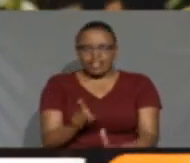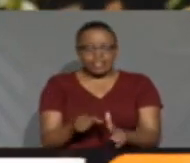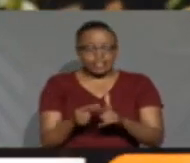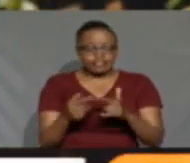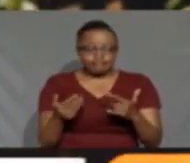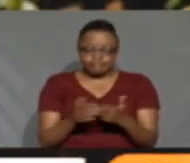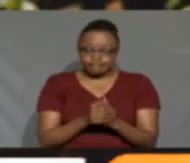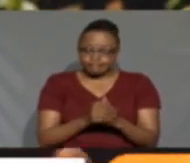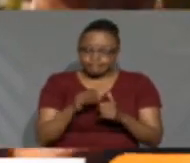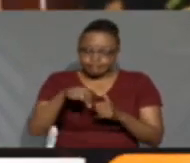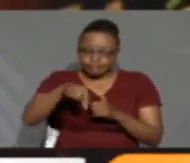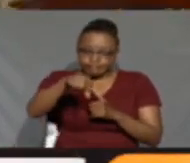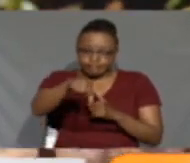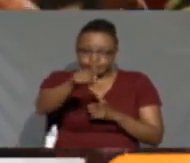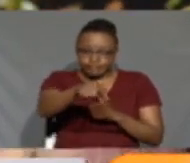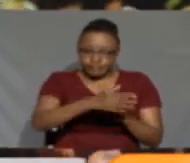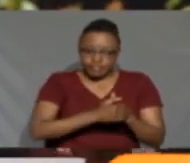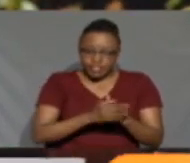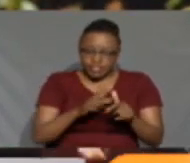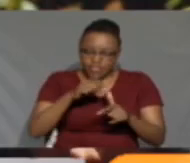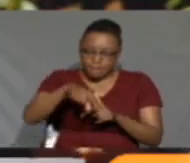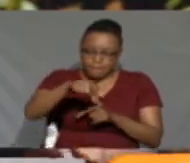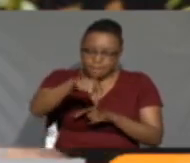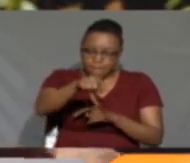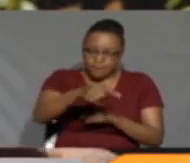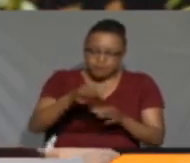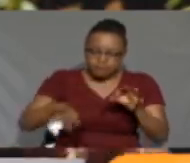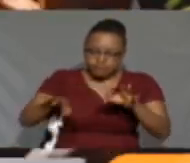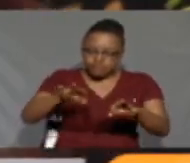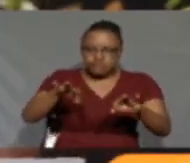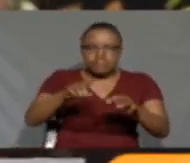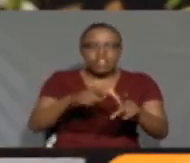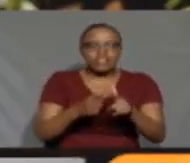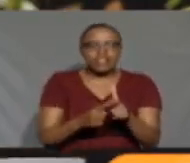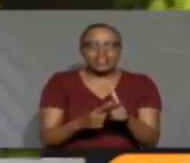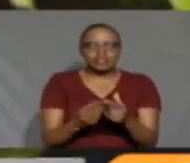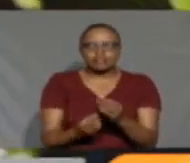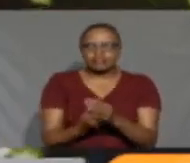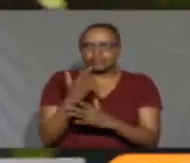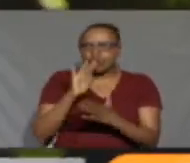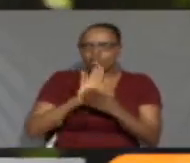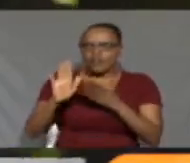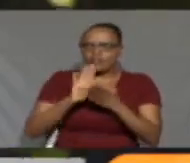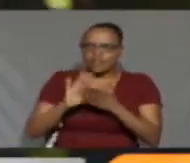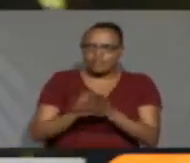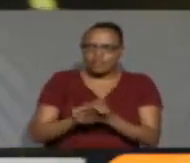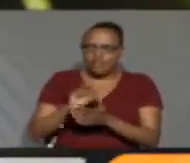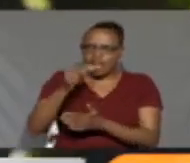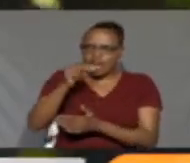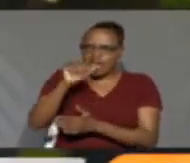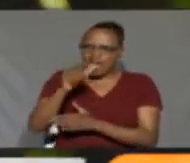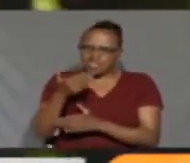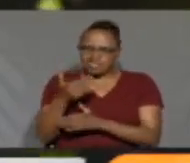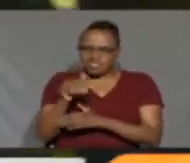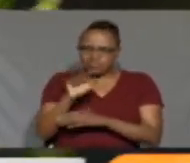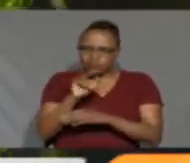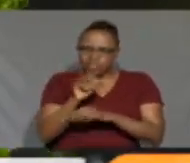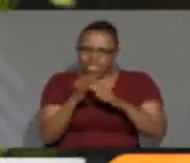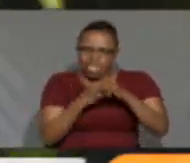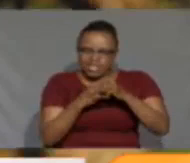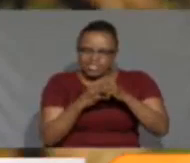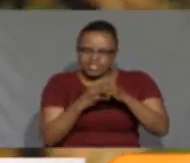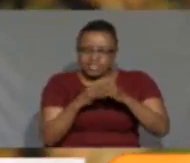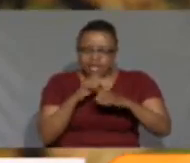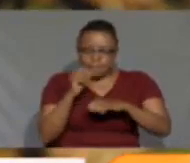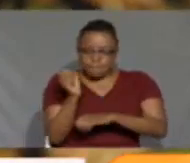mbili na nusu, upande, sasa weke mbolea ya mbuzi, inakucha haraka. The Hass avocado takes roughly 8 months to